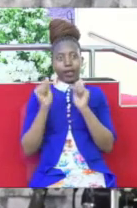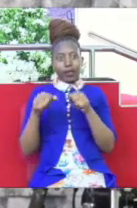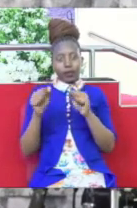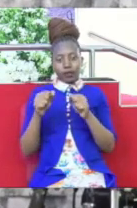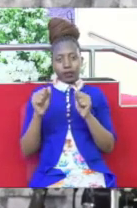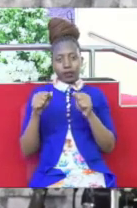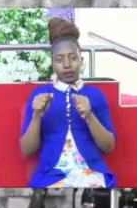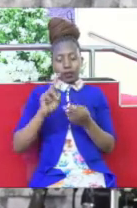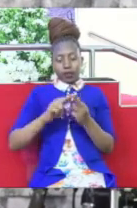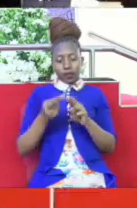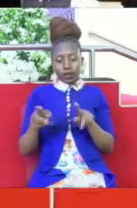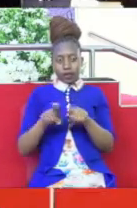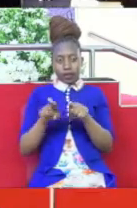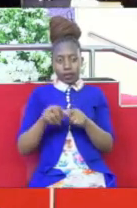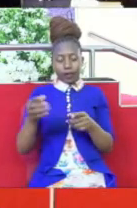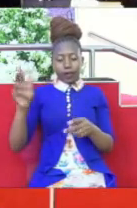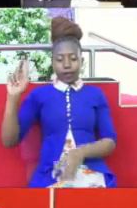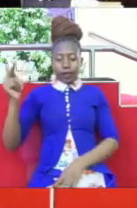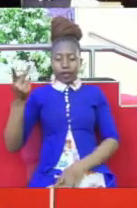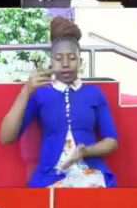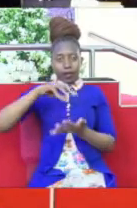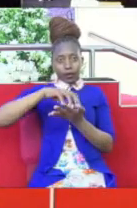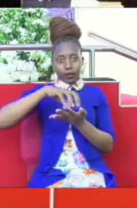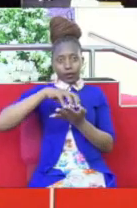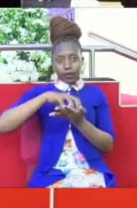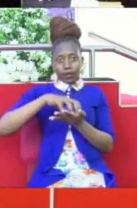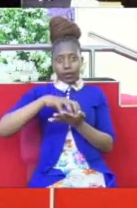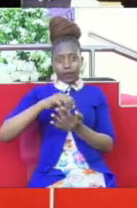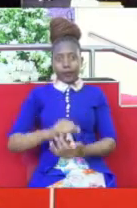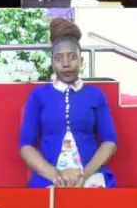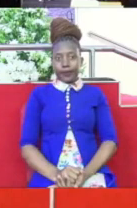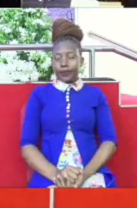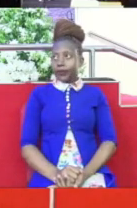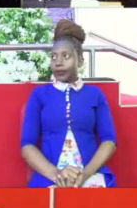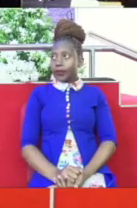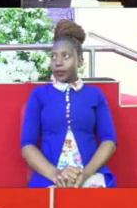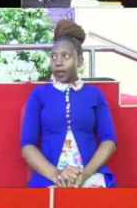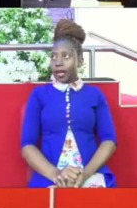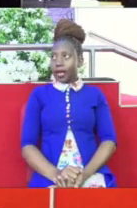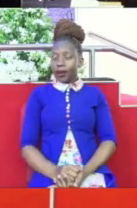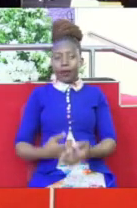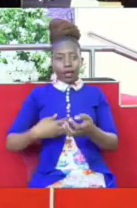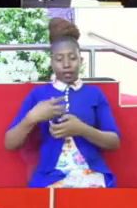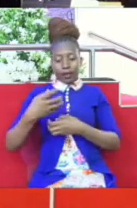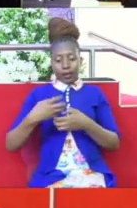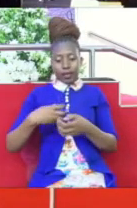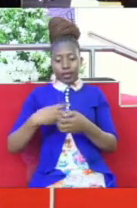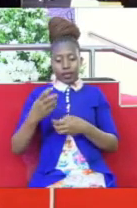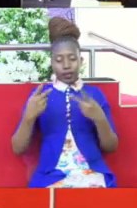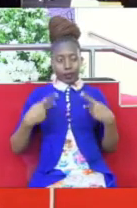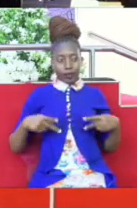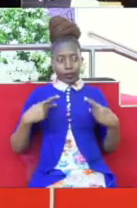jinsi hiyo habari inaendelea. So nataka kuweka katika muktadha wetu wa Kikenya. We're going to say that the businessman tunaweza kusema wana